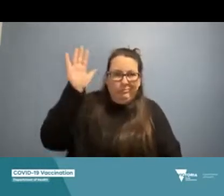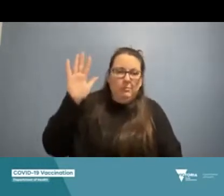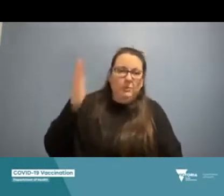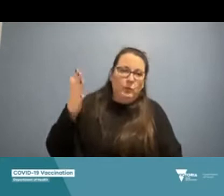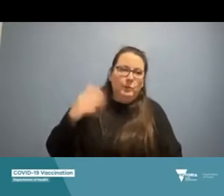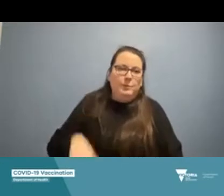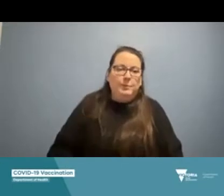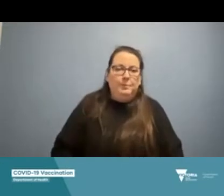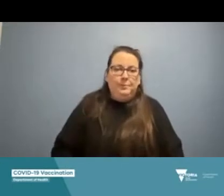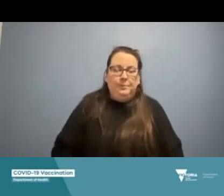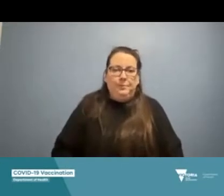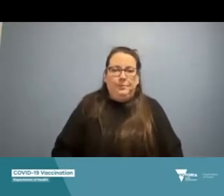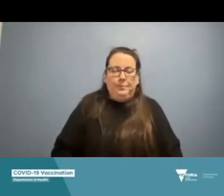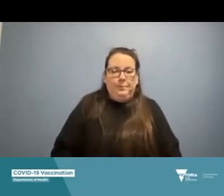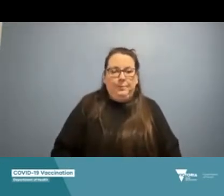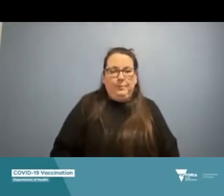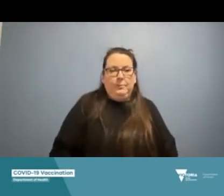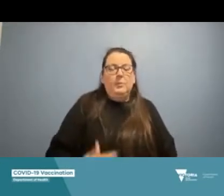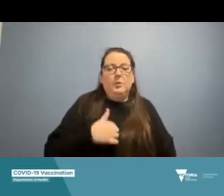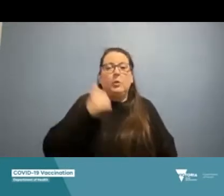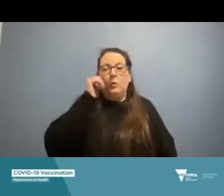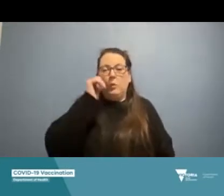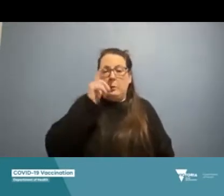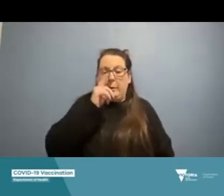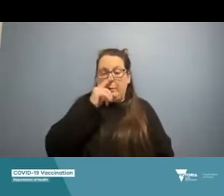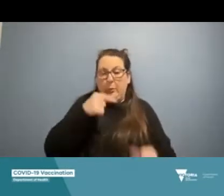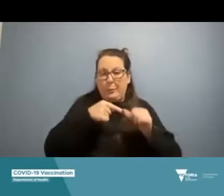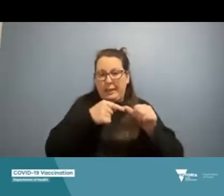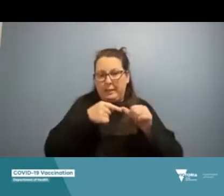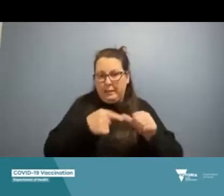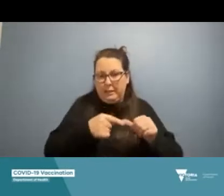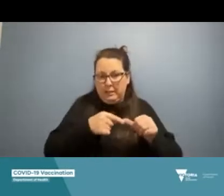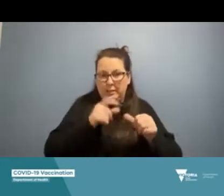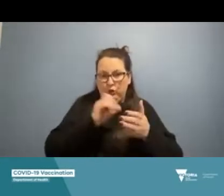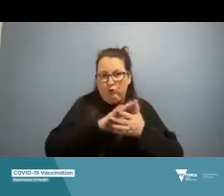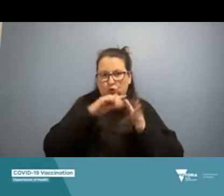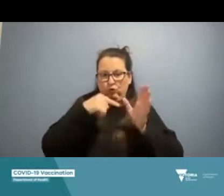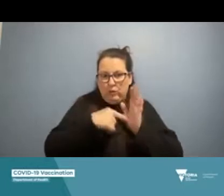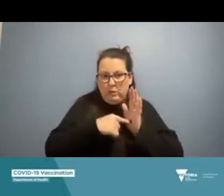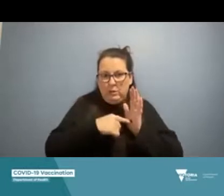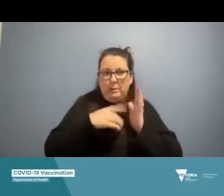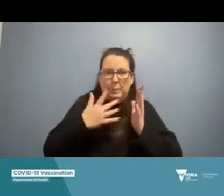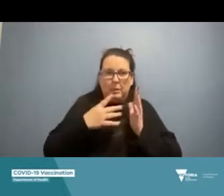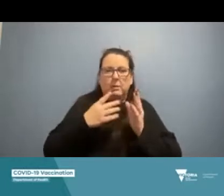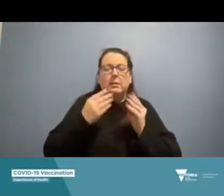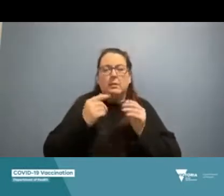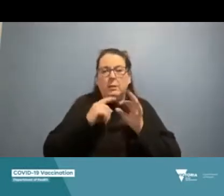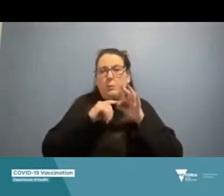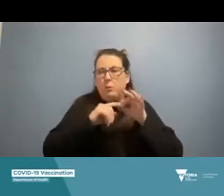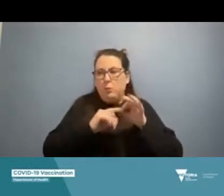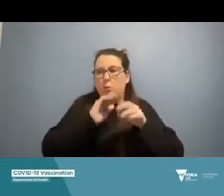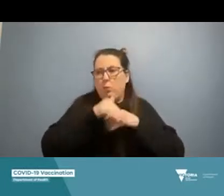and have been answering the questions in the chat. There are a couple of questions in there in different places about the way the Department of Health